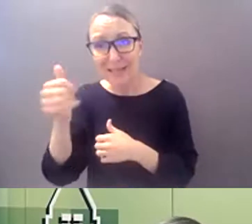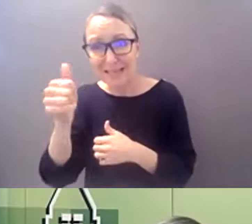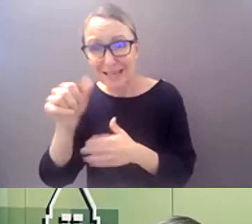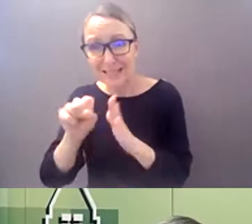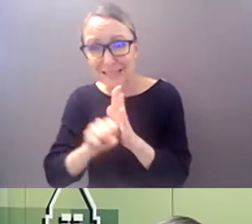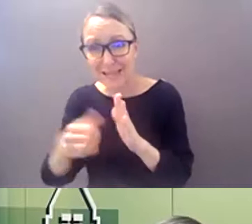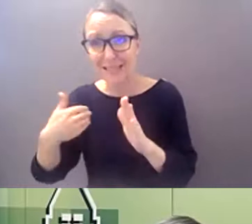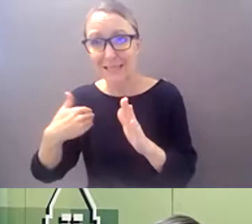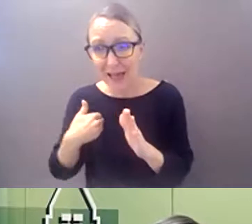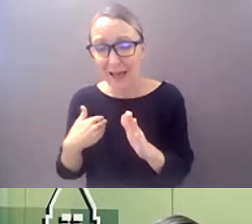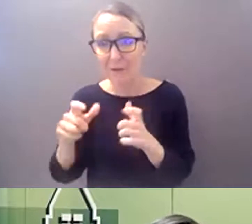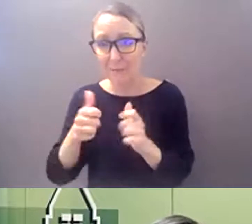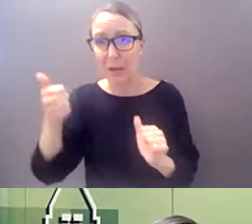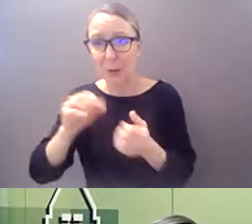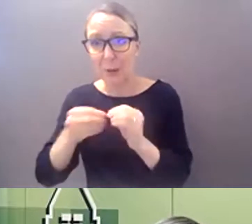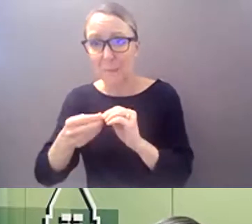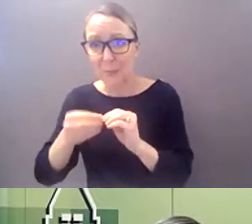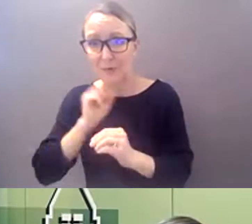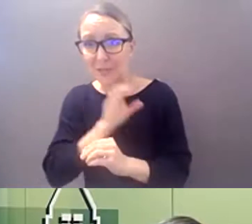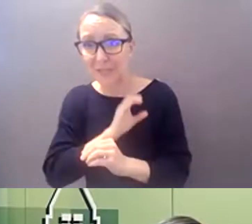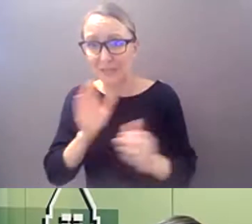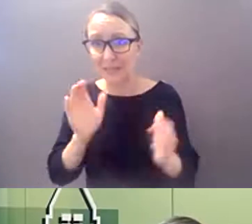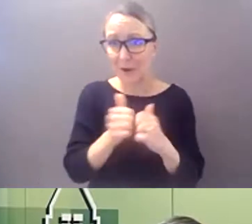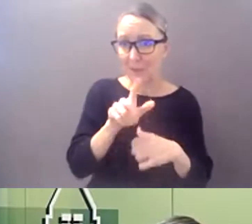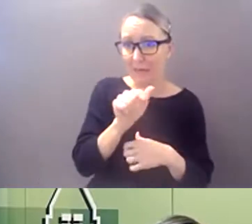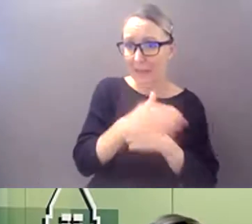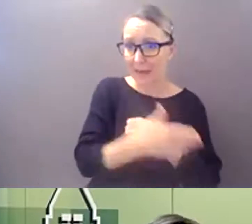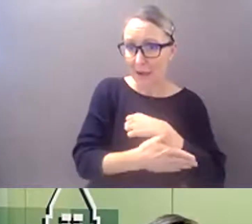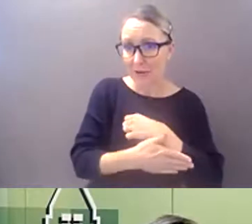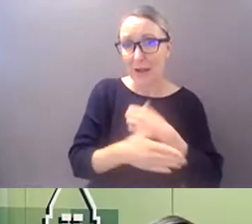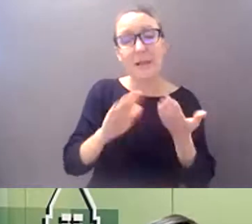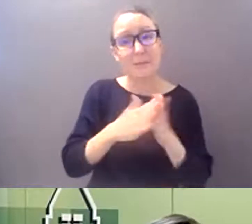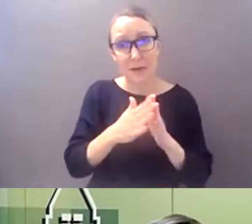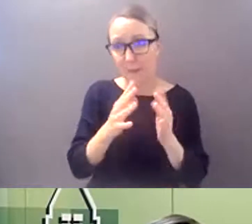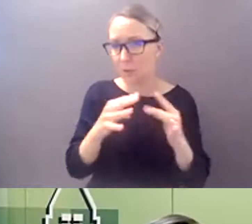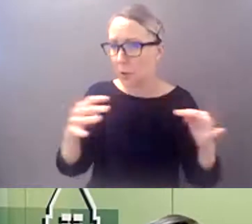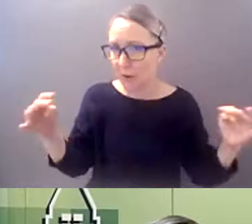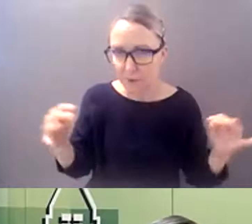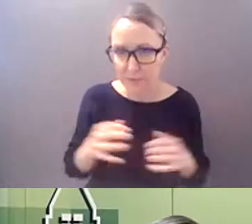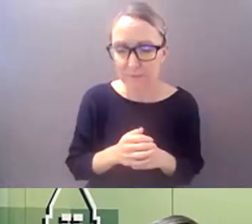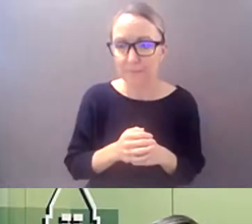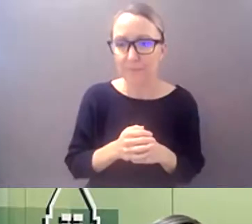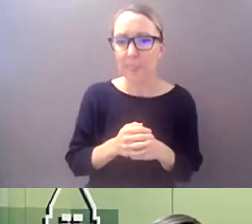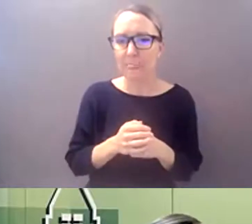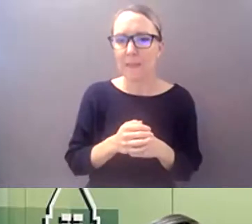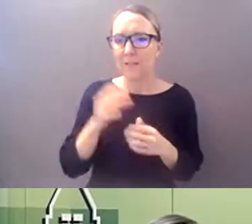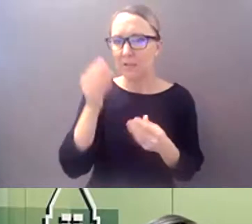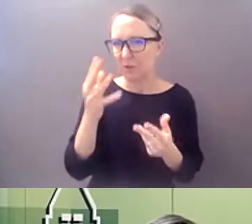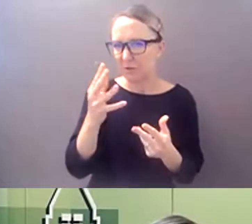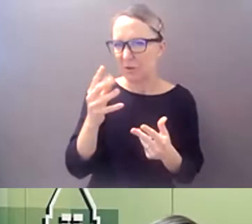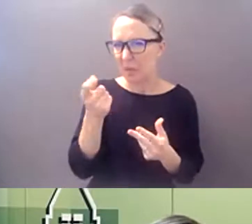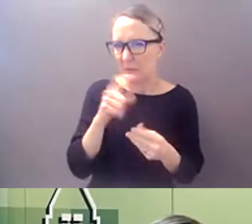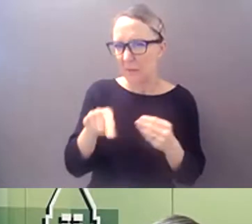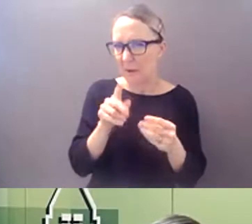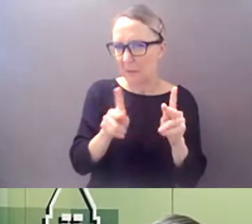Los Angeles County, and is quickly becoming one of the most diverse. Just to give you a sense of our population, the city of